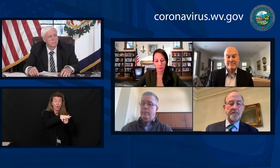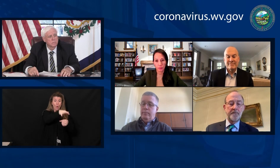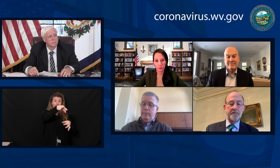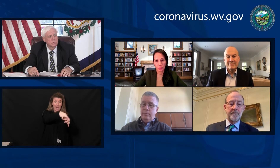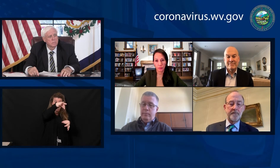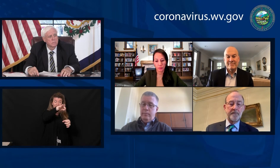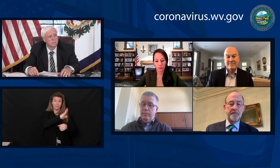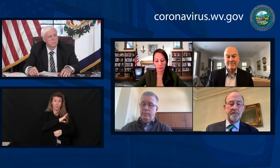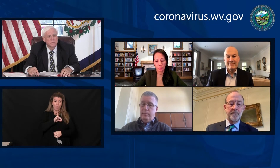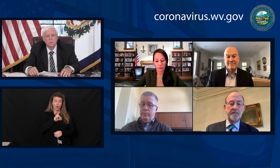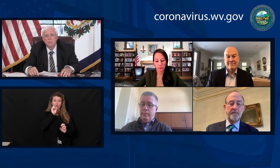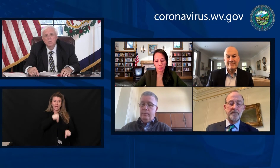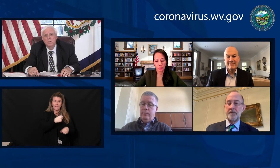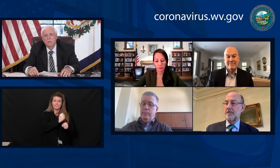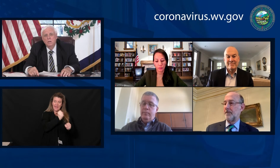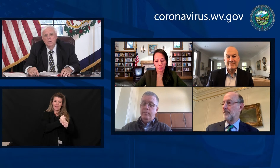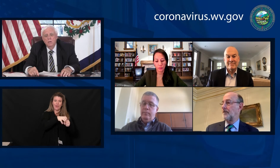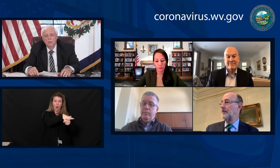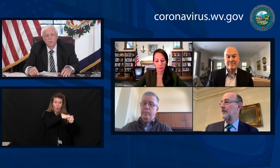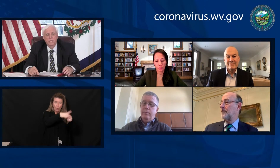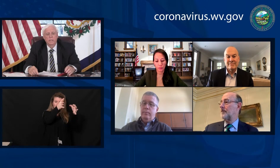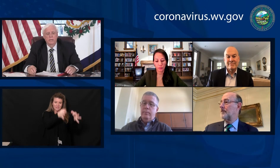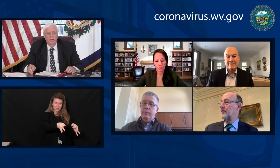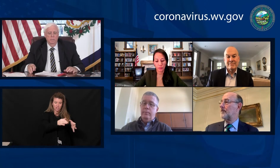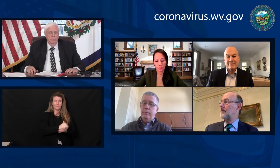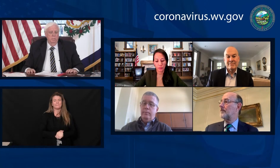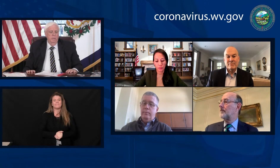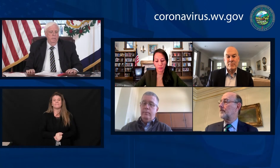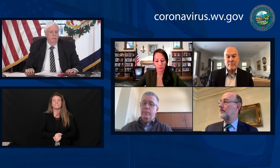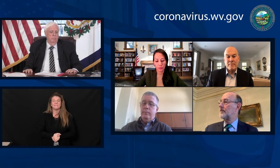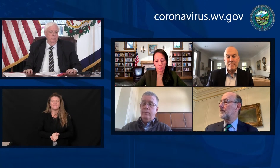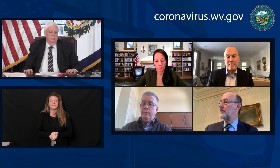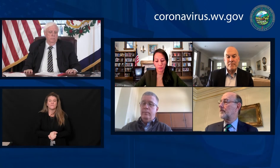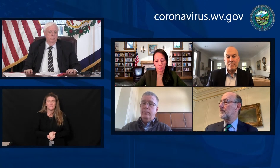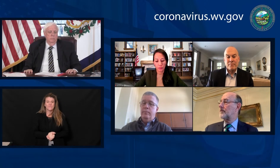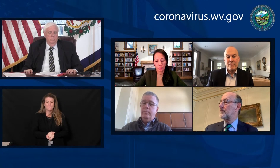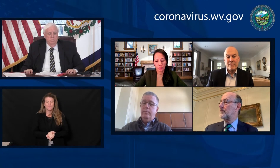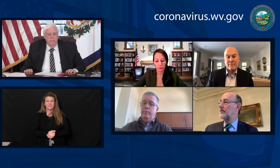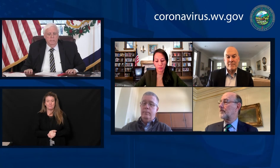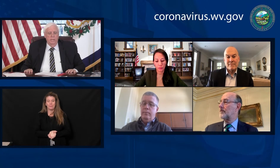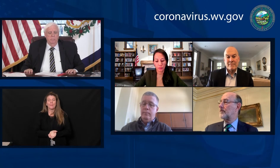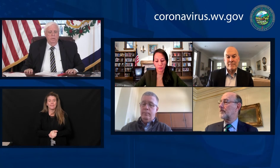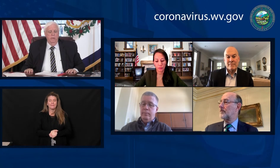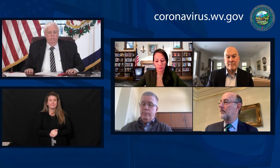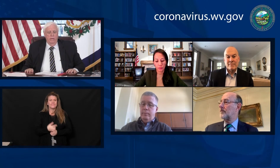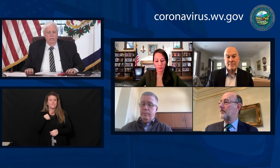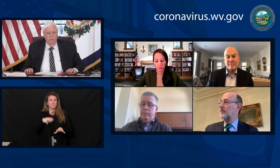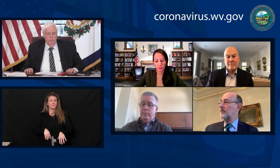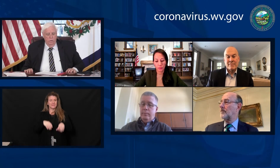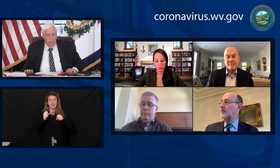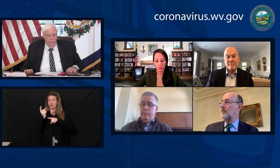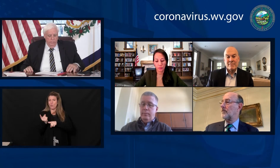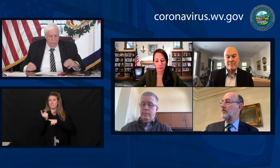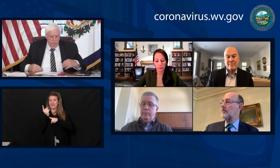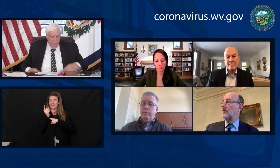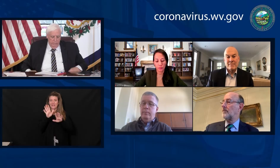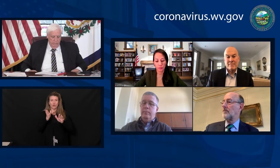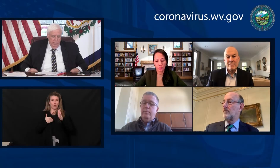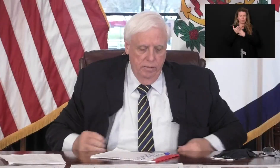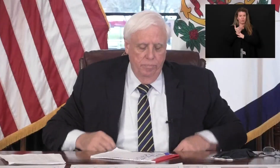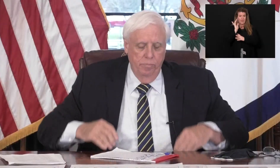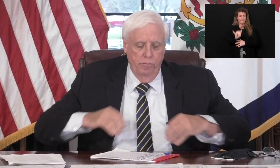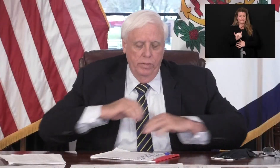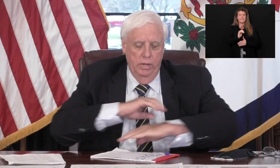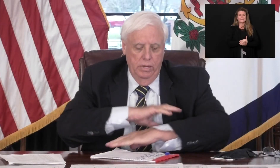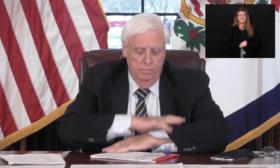decision. Thank you. Okay, Kenny, let me just take a minute and try to go through the whole thing just 1 second,